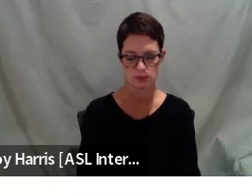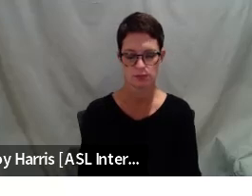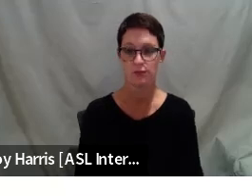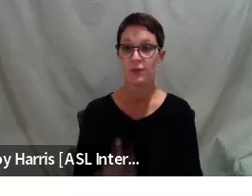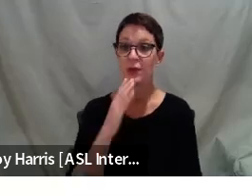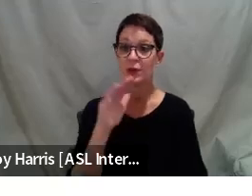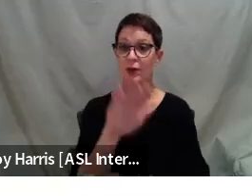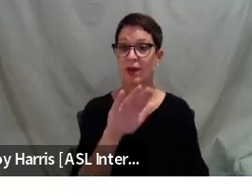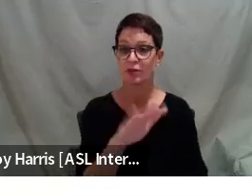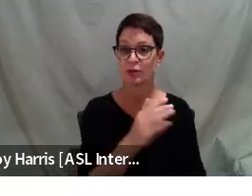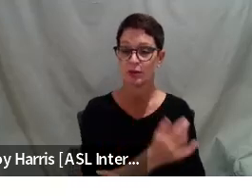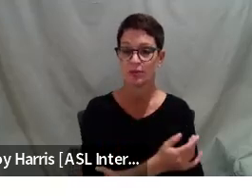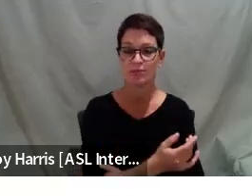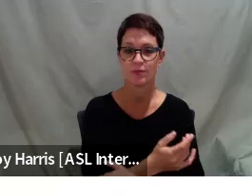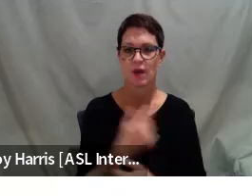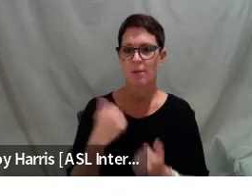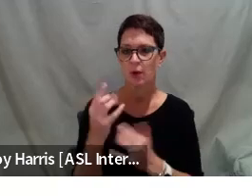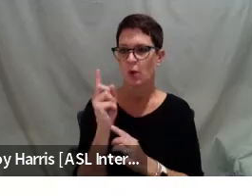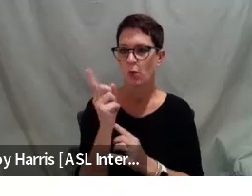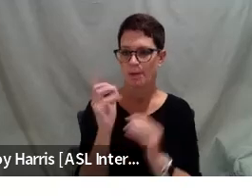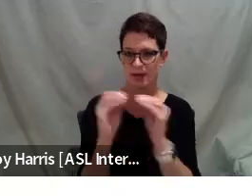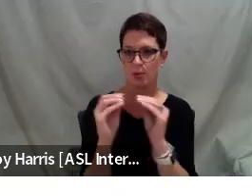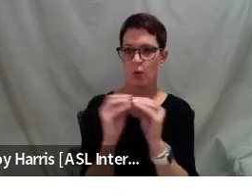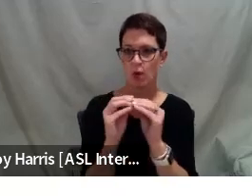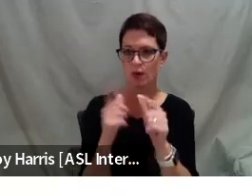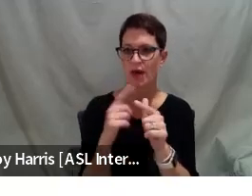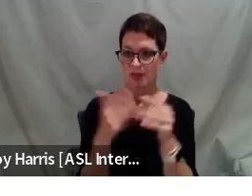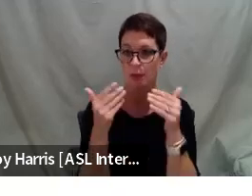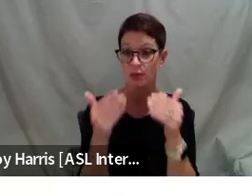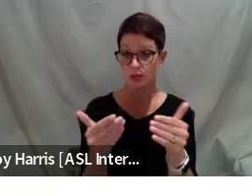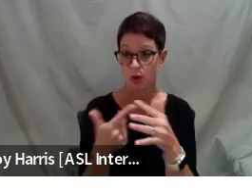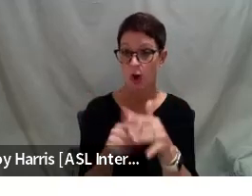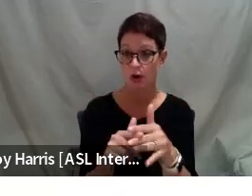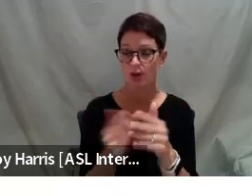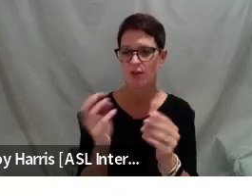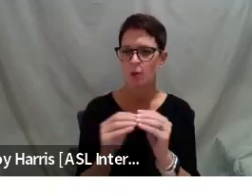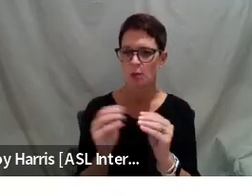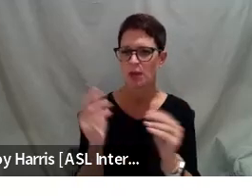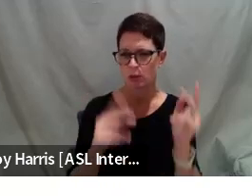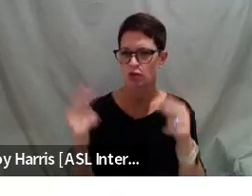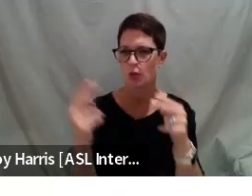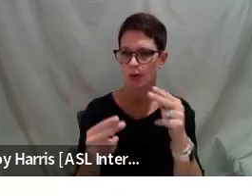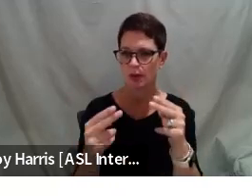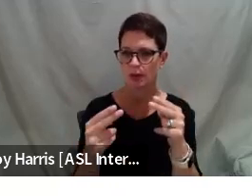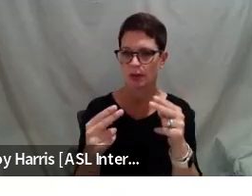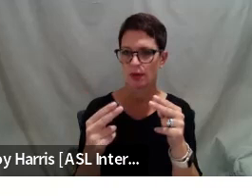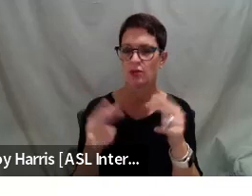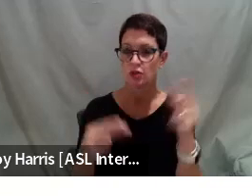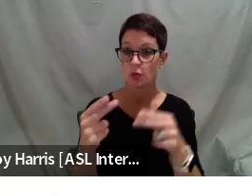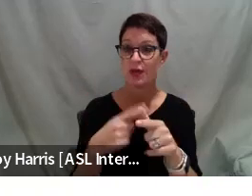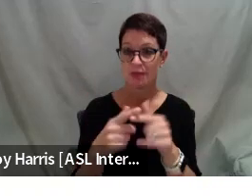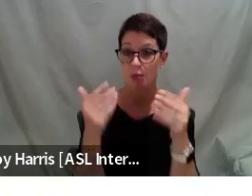Good afternoon, everyone. I'm going to wait one more minute for a couple more people to join us, and then we will get